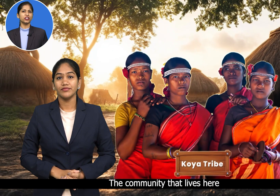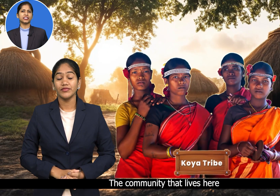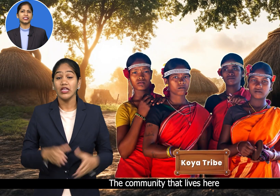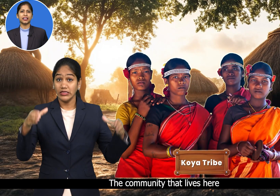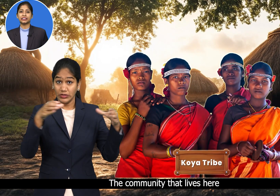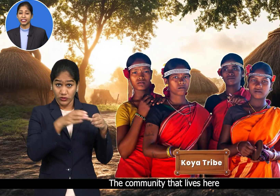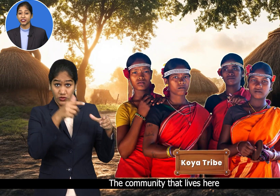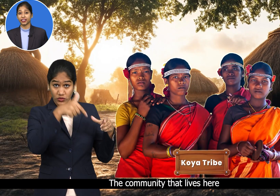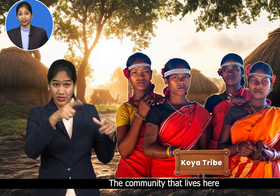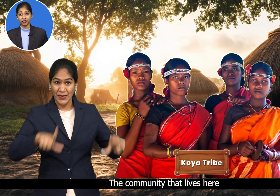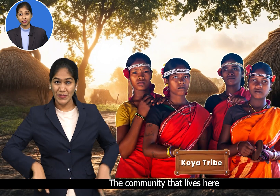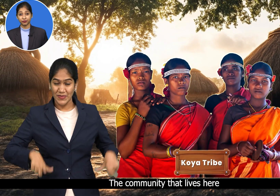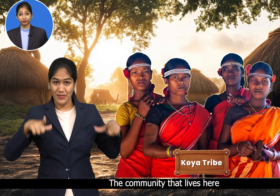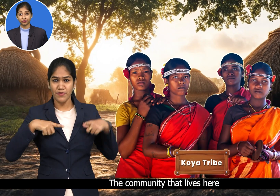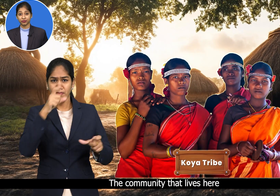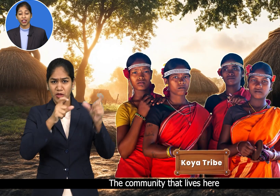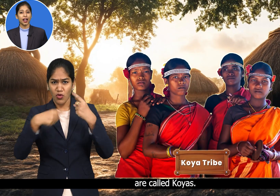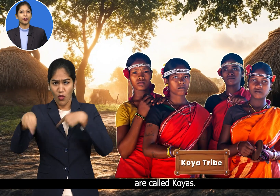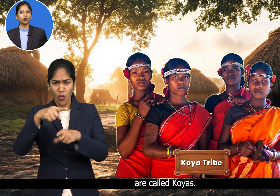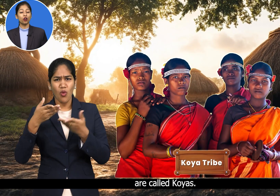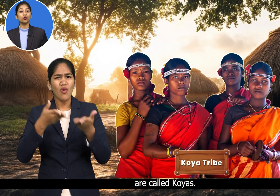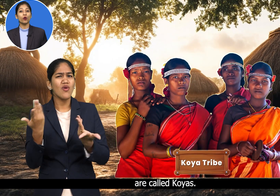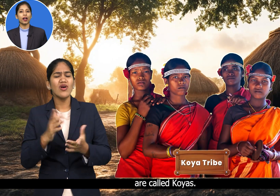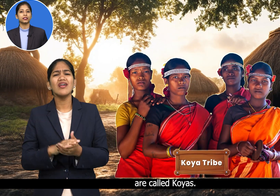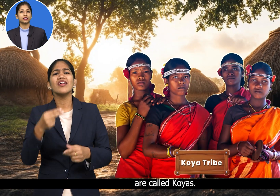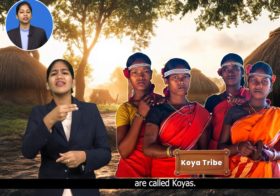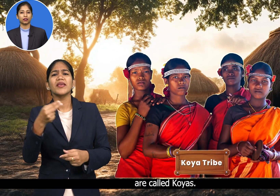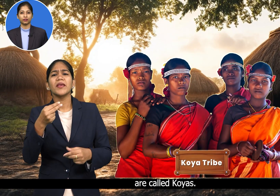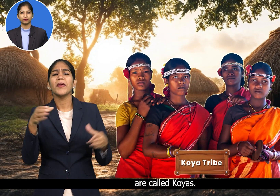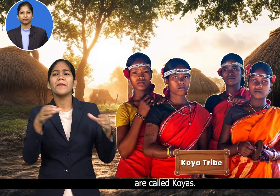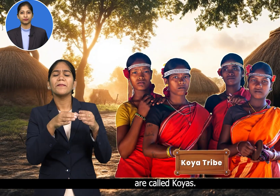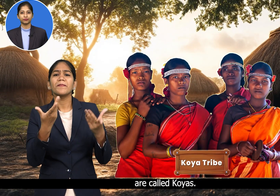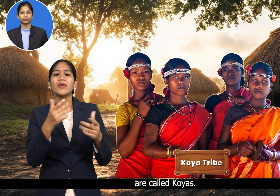The community that lives here are called Koyas.